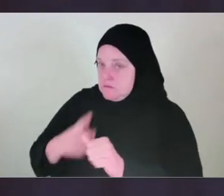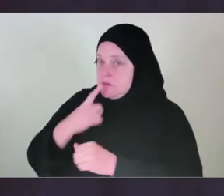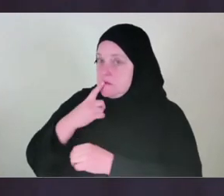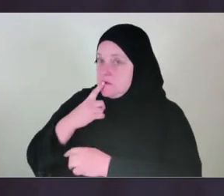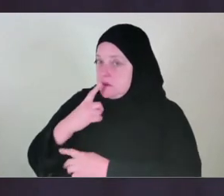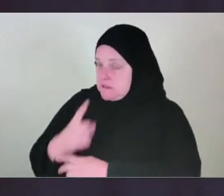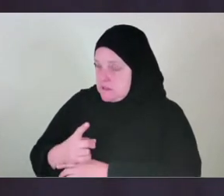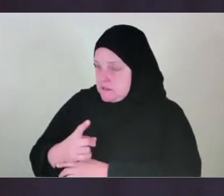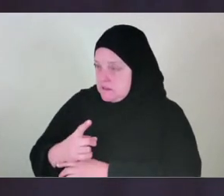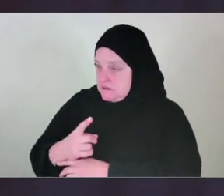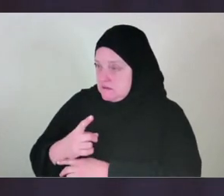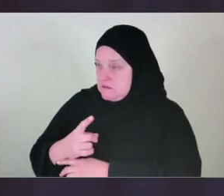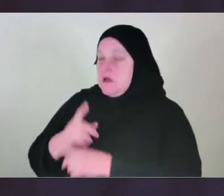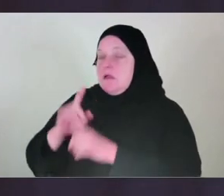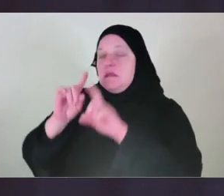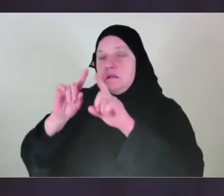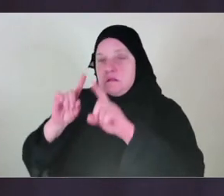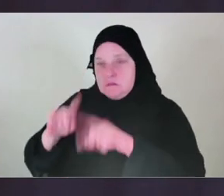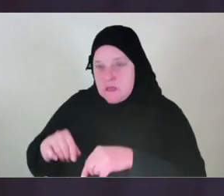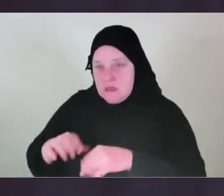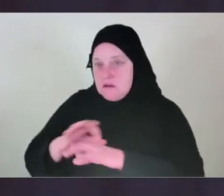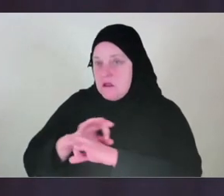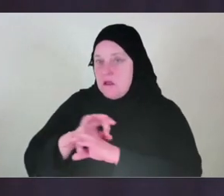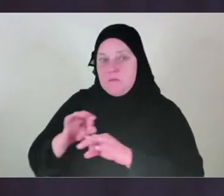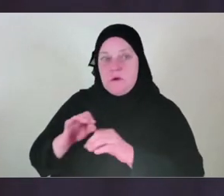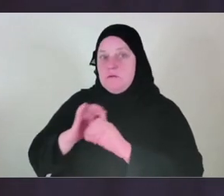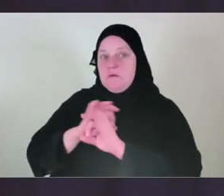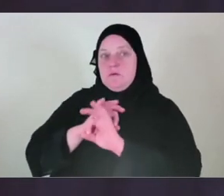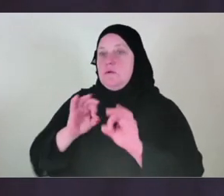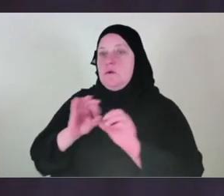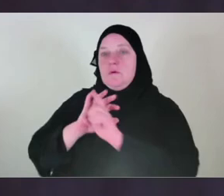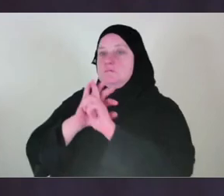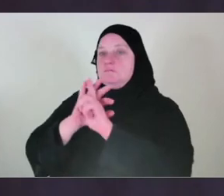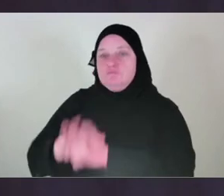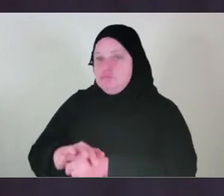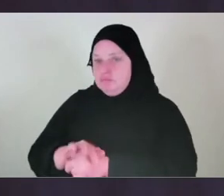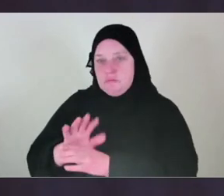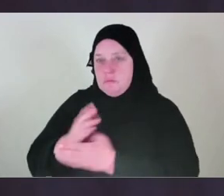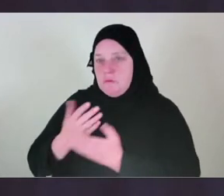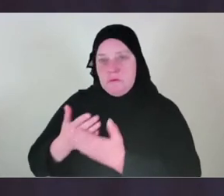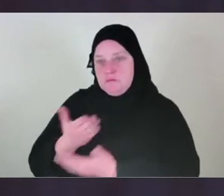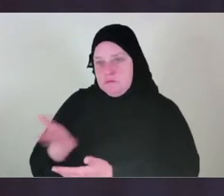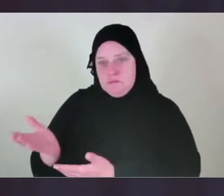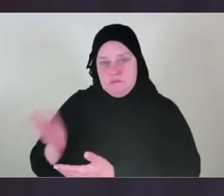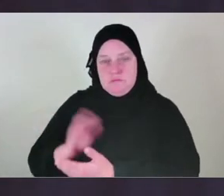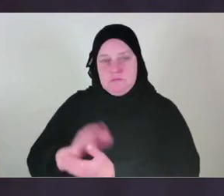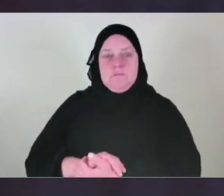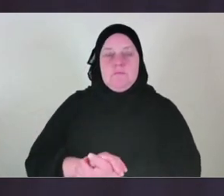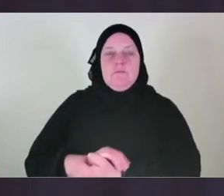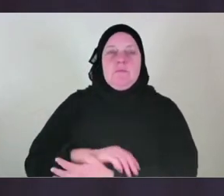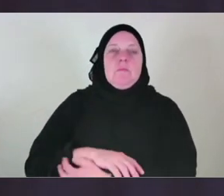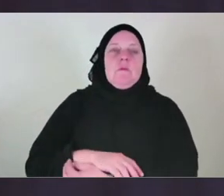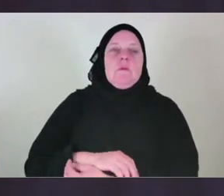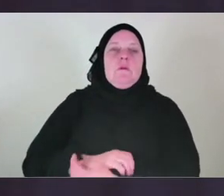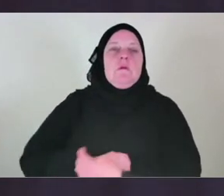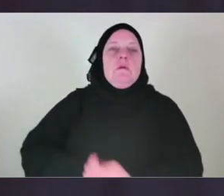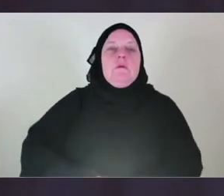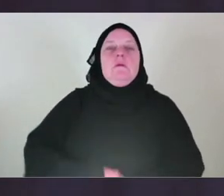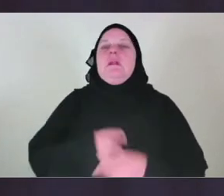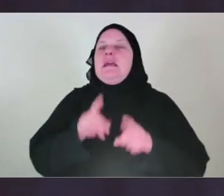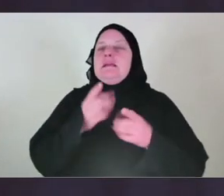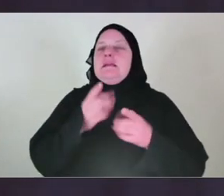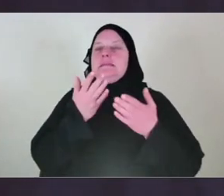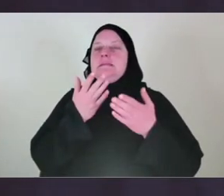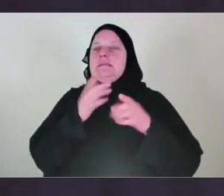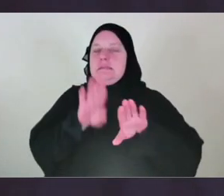begin. So I'm about to give it, you know, when someone's about to say what they really think, they say, "With all due respect."